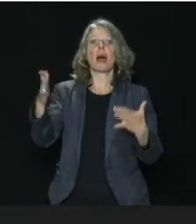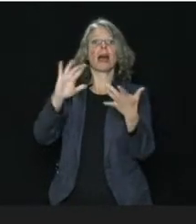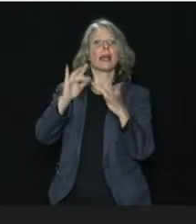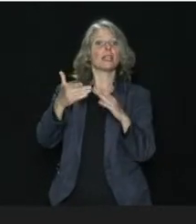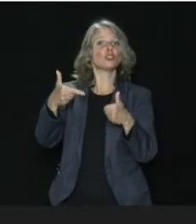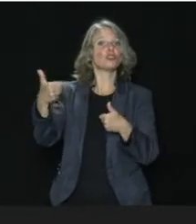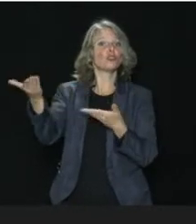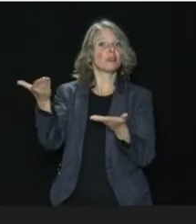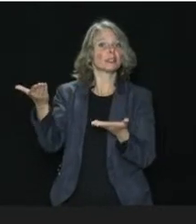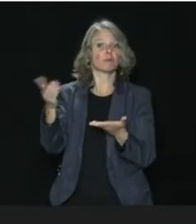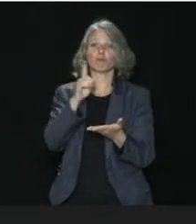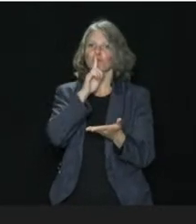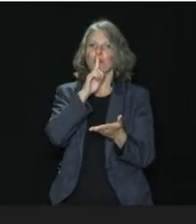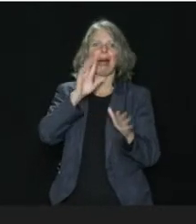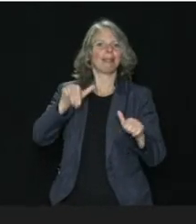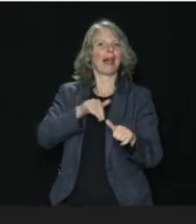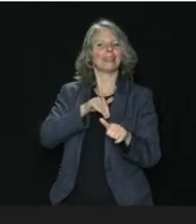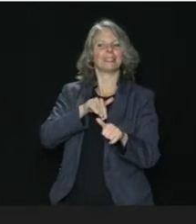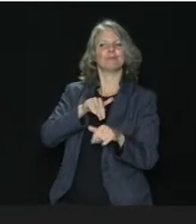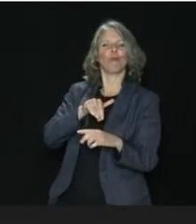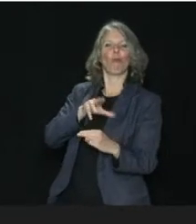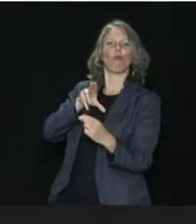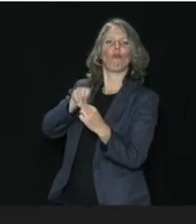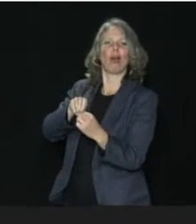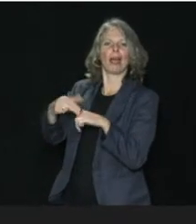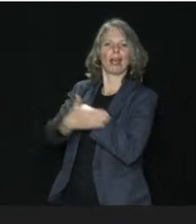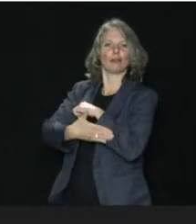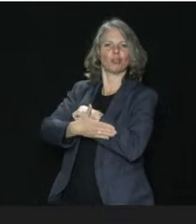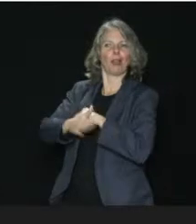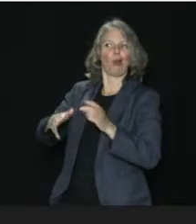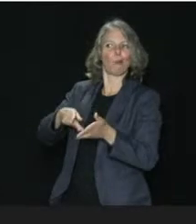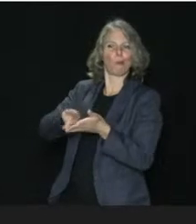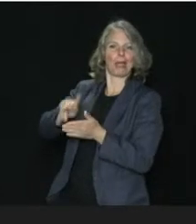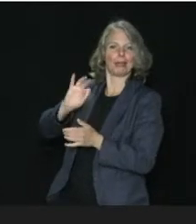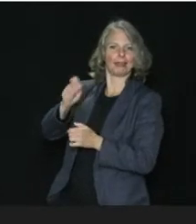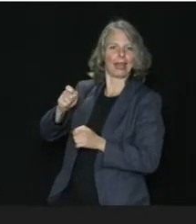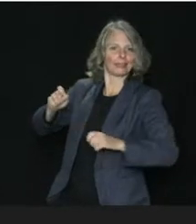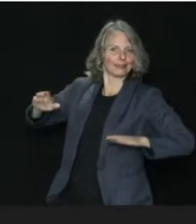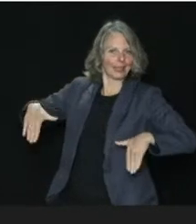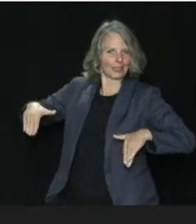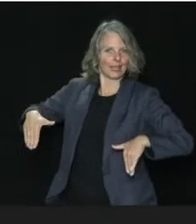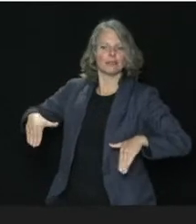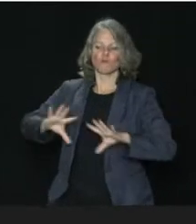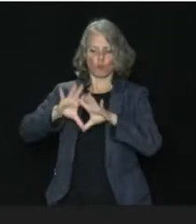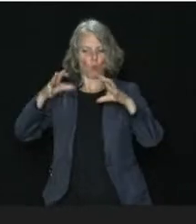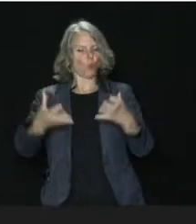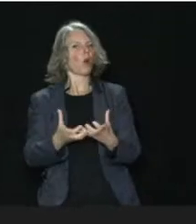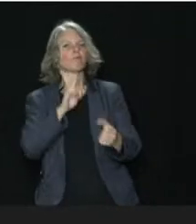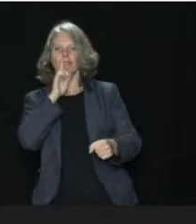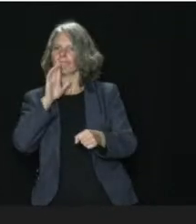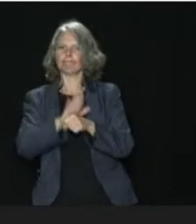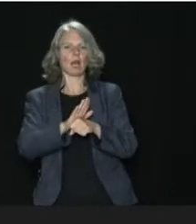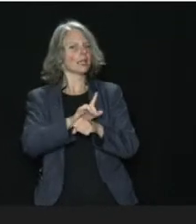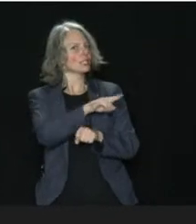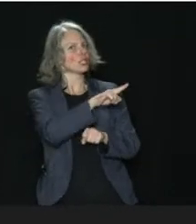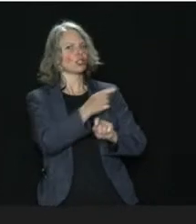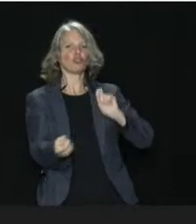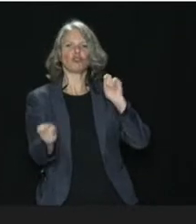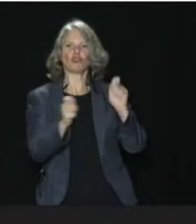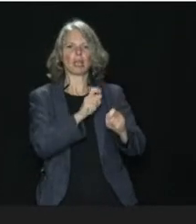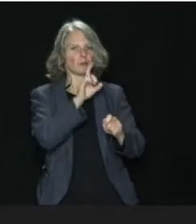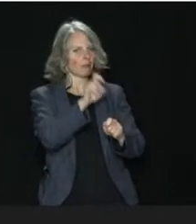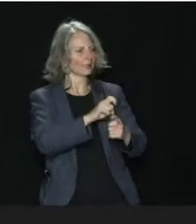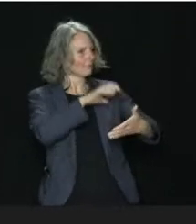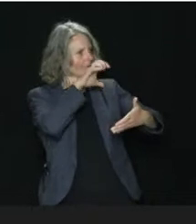in the countries where they are operating is something that needs to end. That's why we made a commitment to do just that, to bring